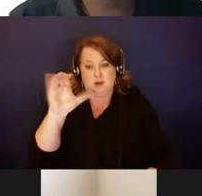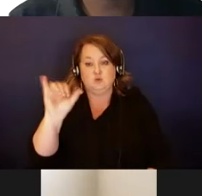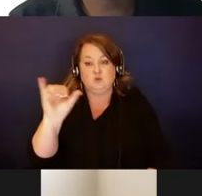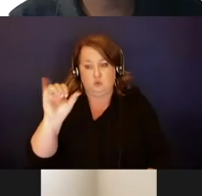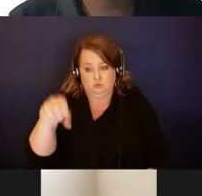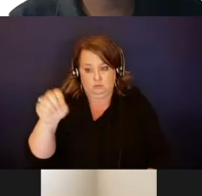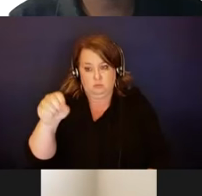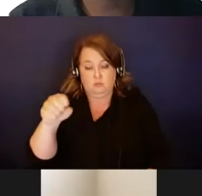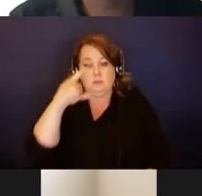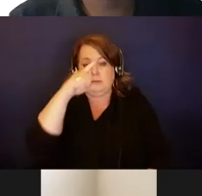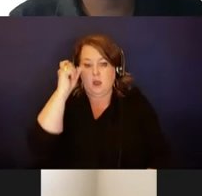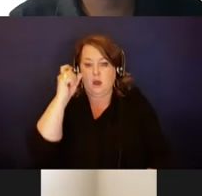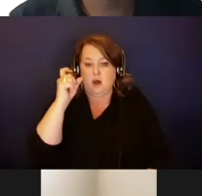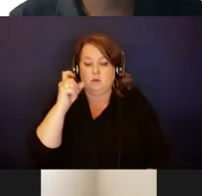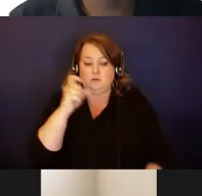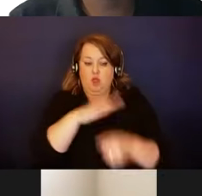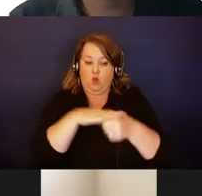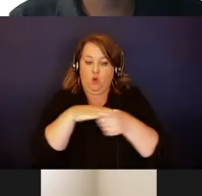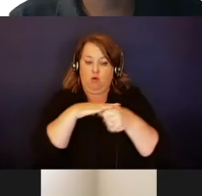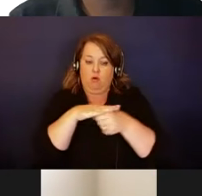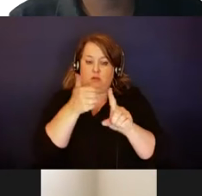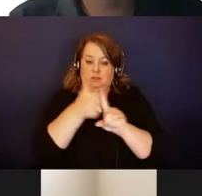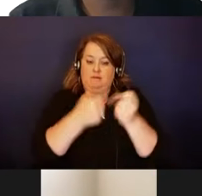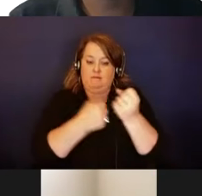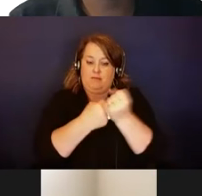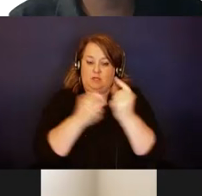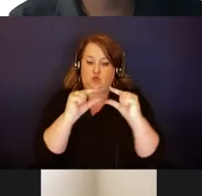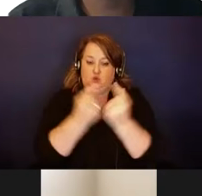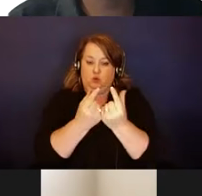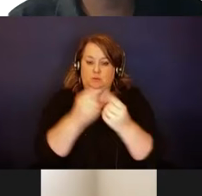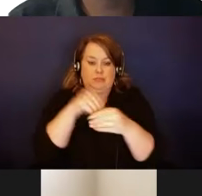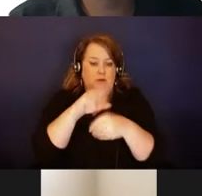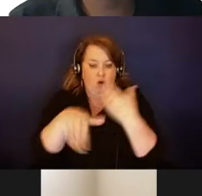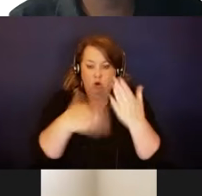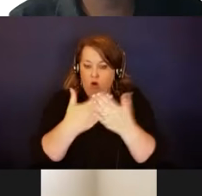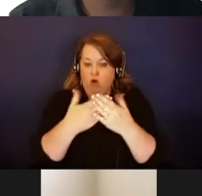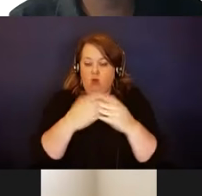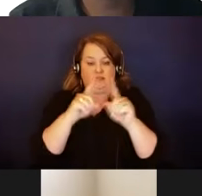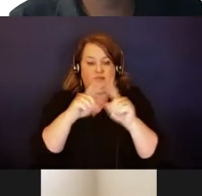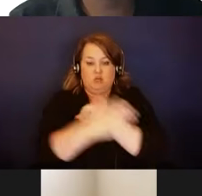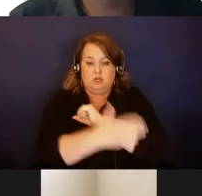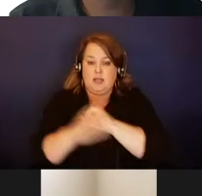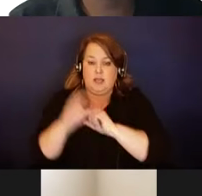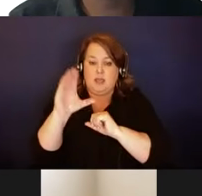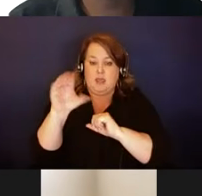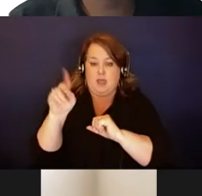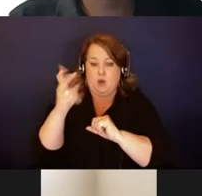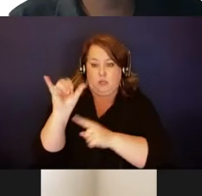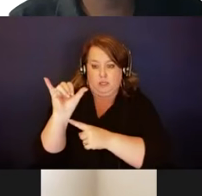because there's local self-advocacy groups in all our counties, and they're run by